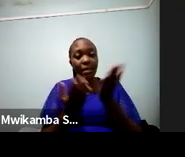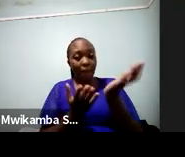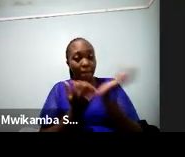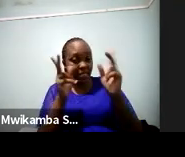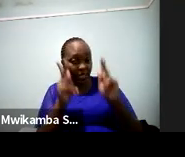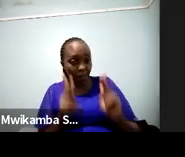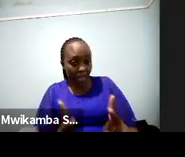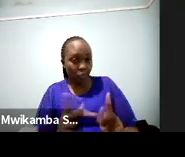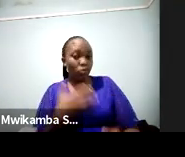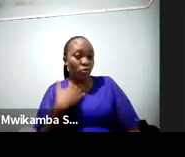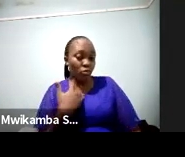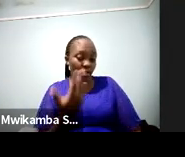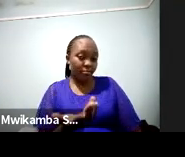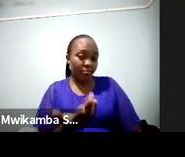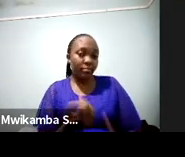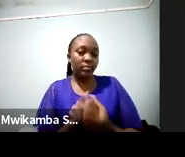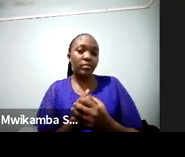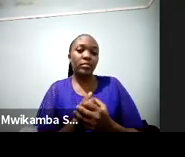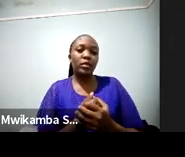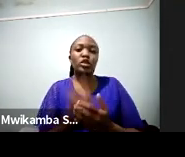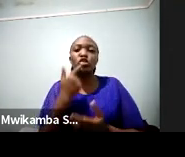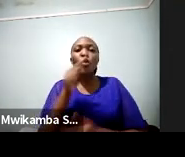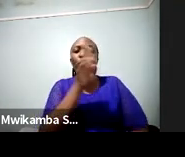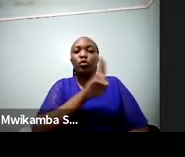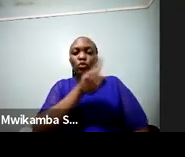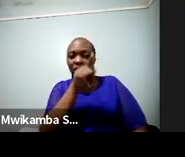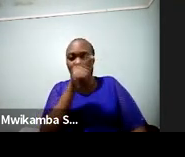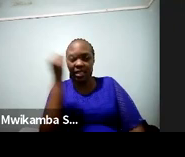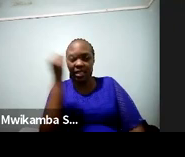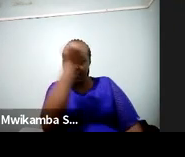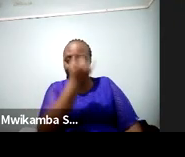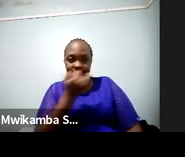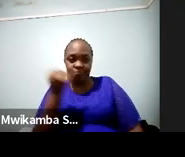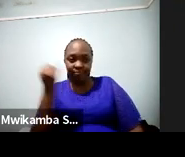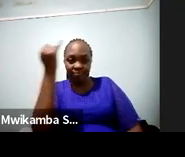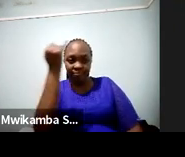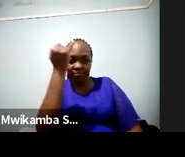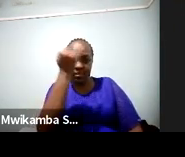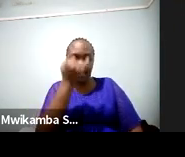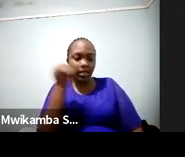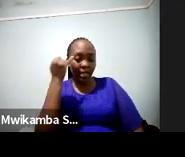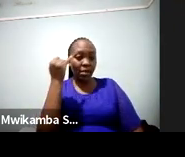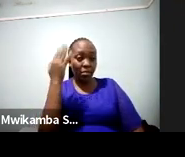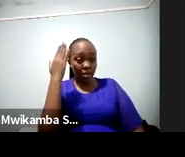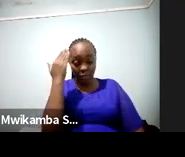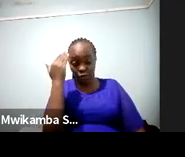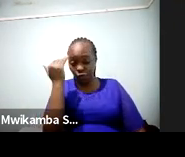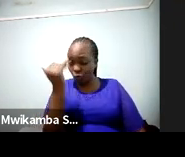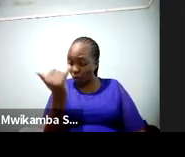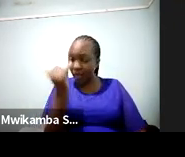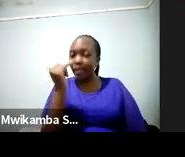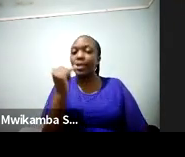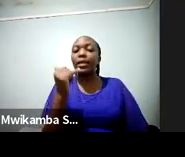to show you how your financial map looks like, or the things that will eat into your finance, or the key stakeholders in